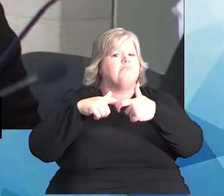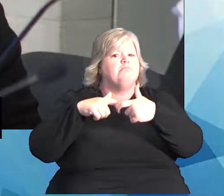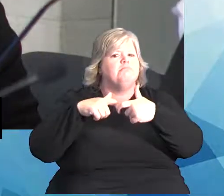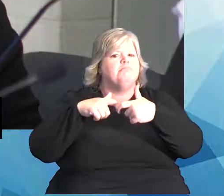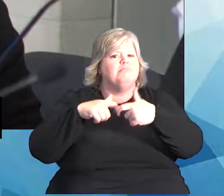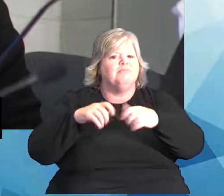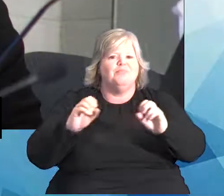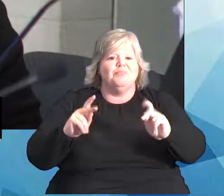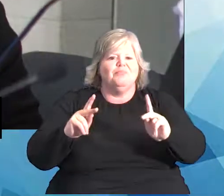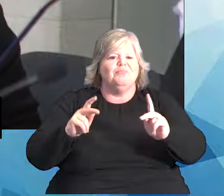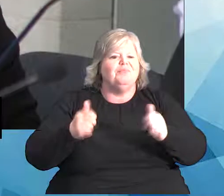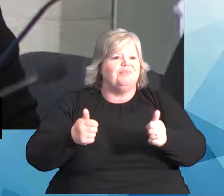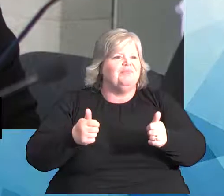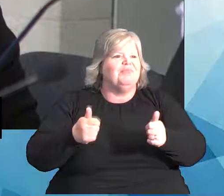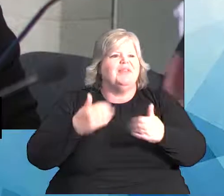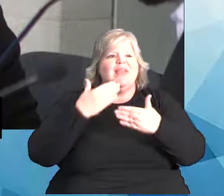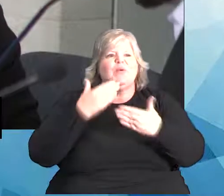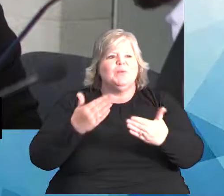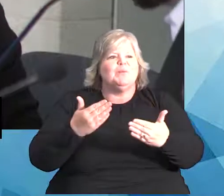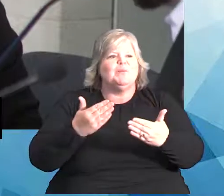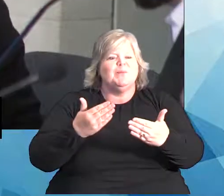Okay. All right. Thank you.